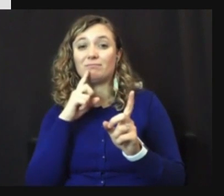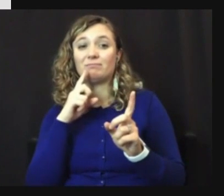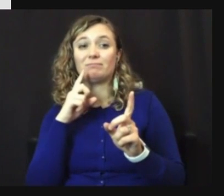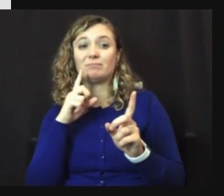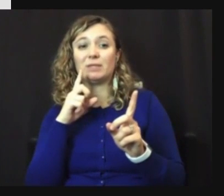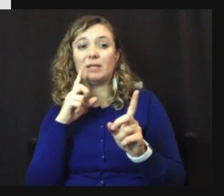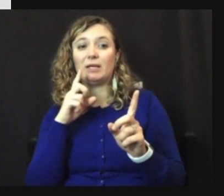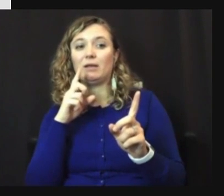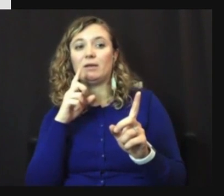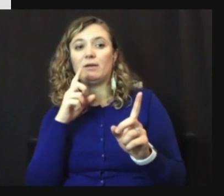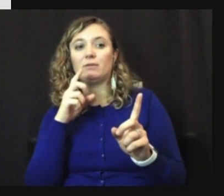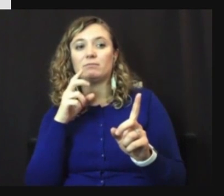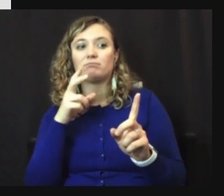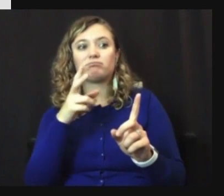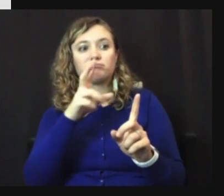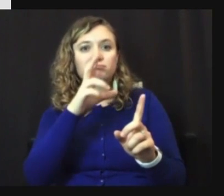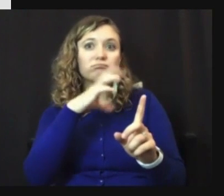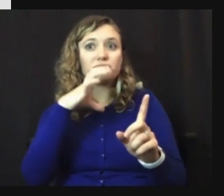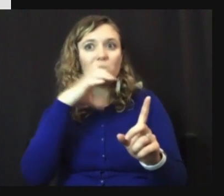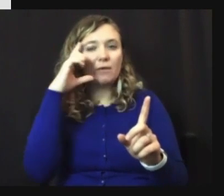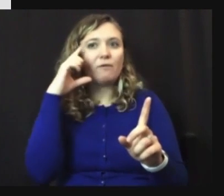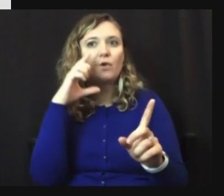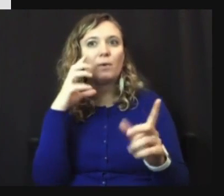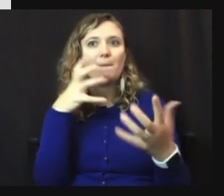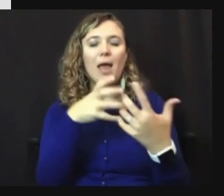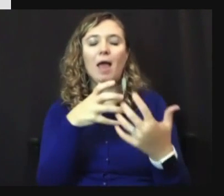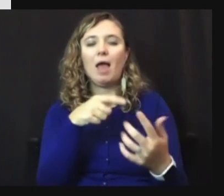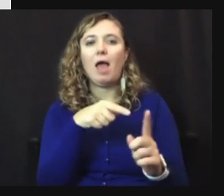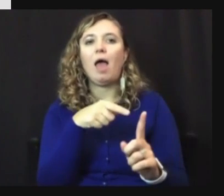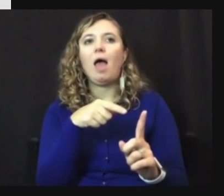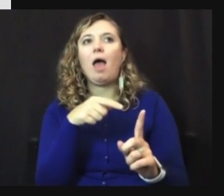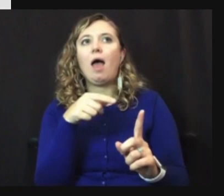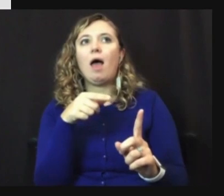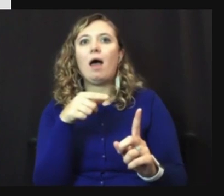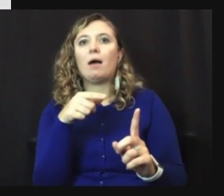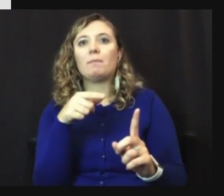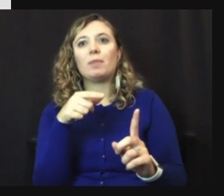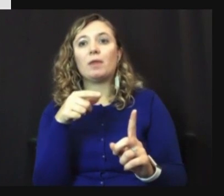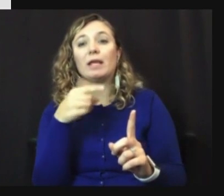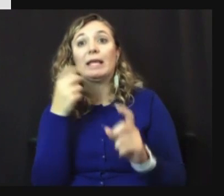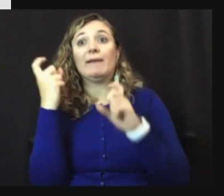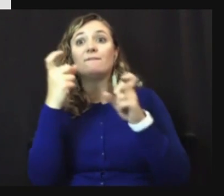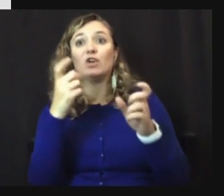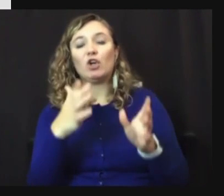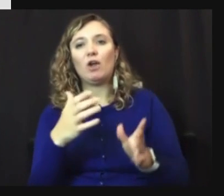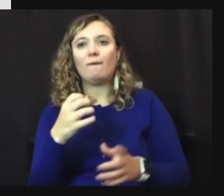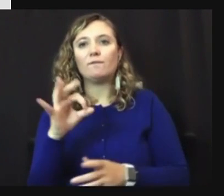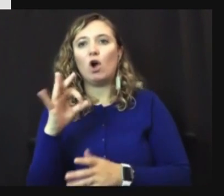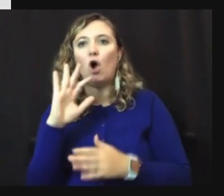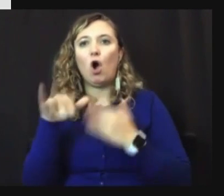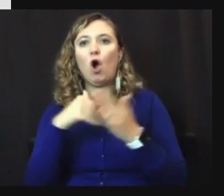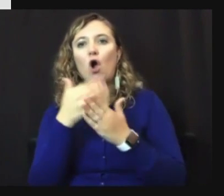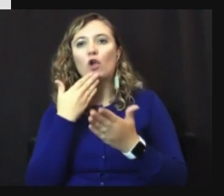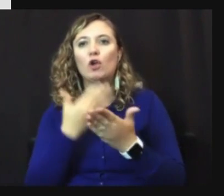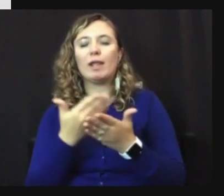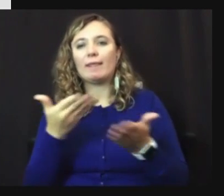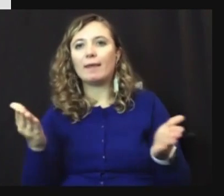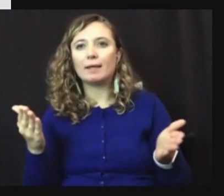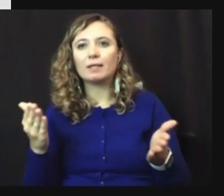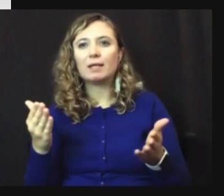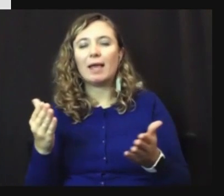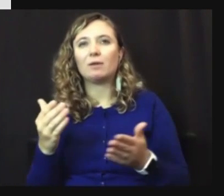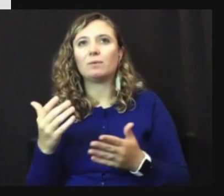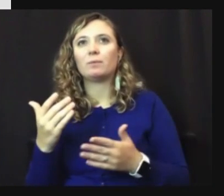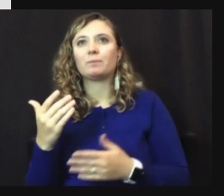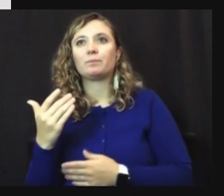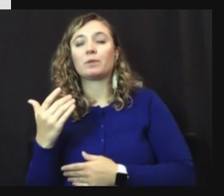that you are supposed to become the person that gives a child everything that they want. And so this initial premise is, if